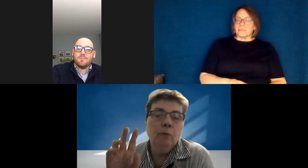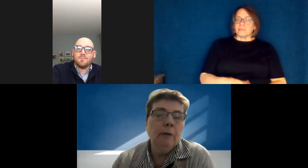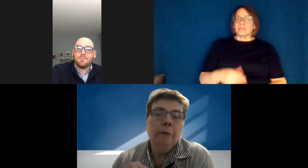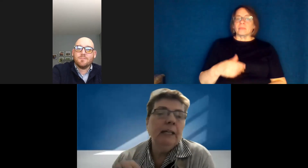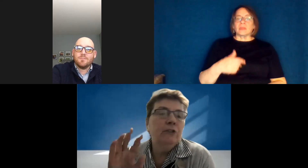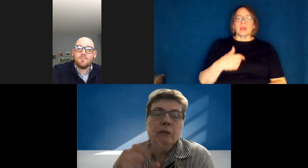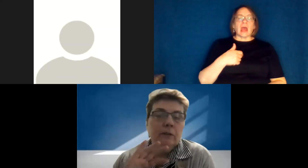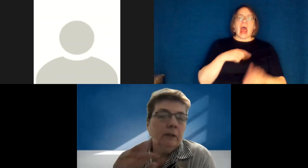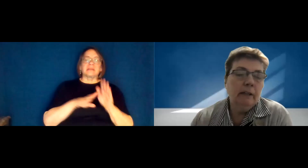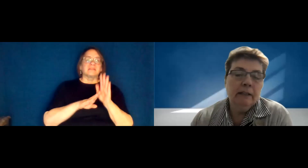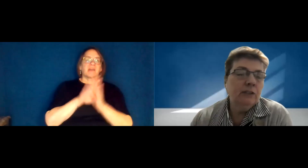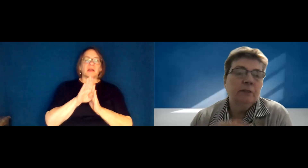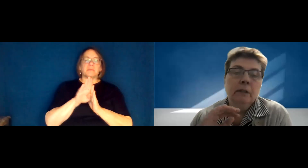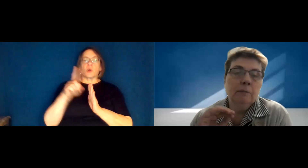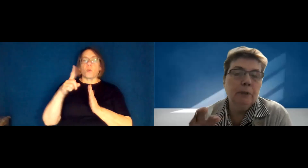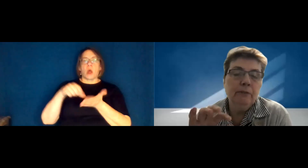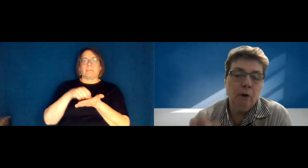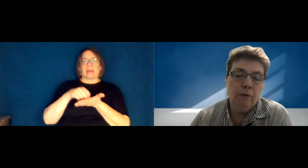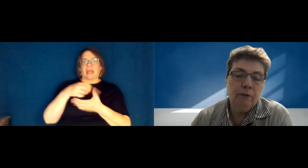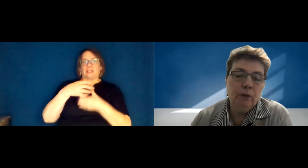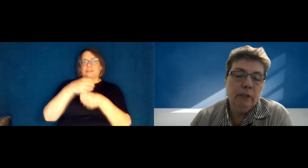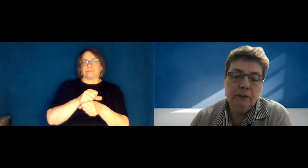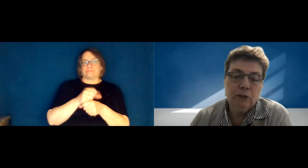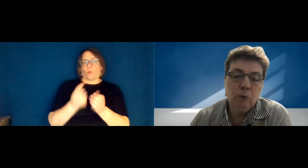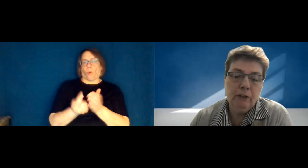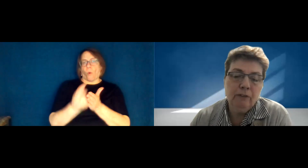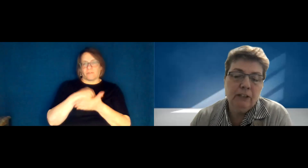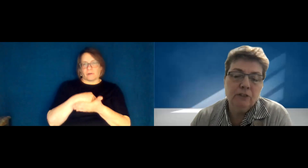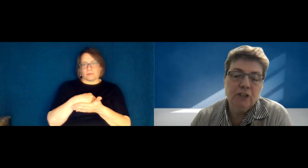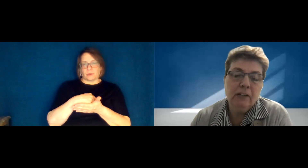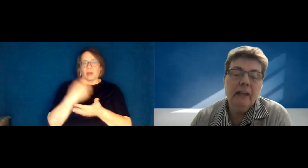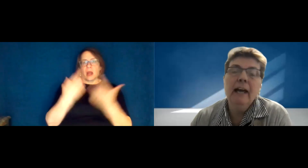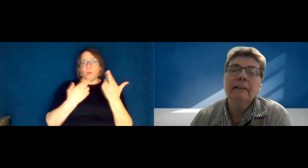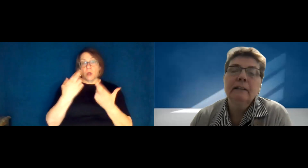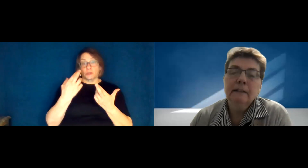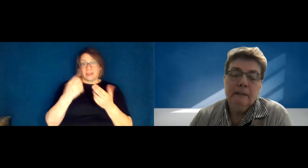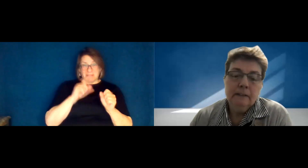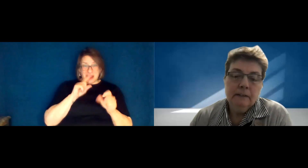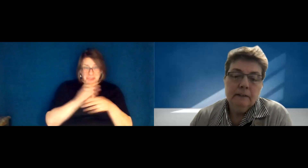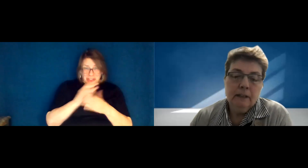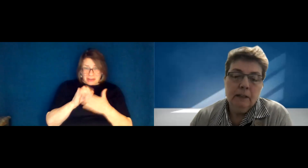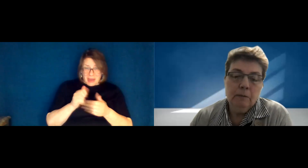just a one pager, just a brief overview, and I just wonder if I could share that.